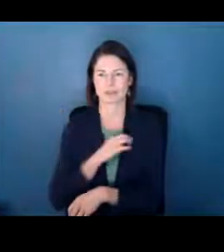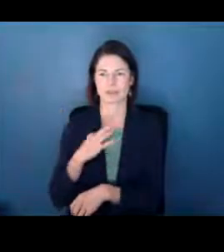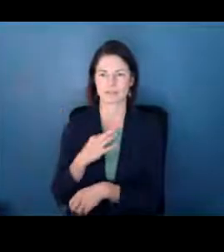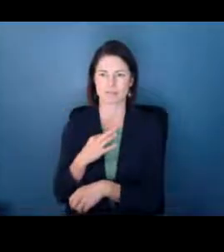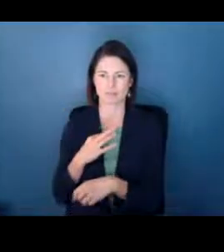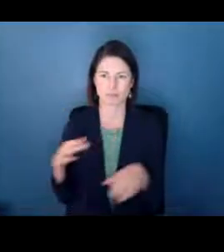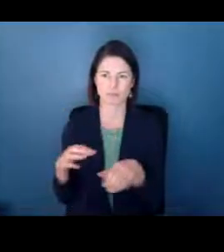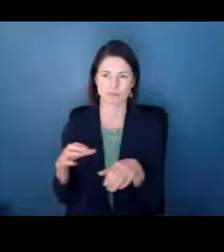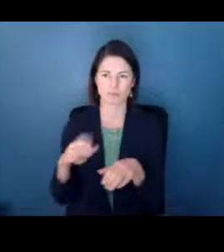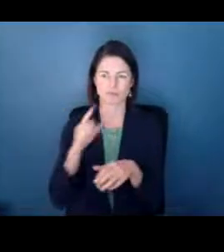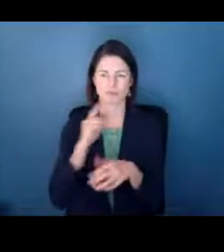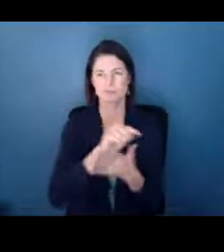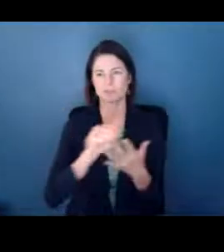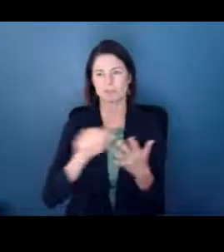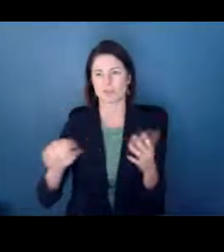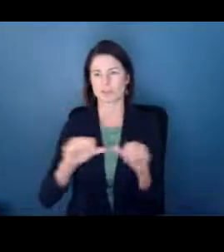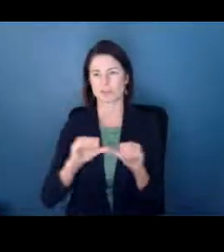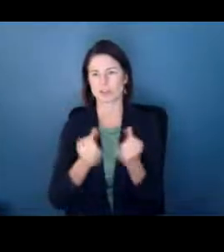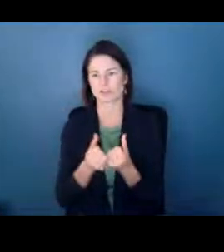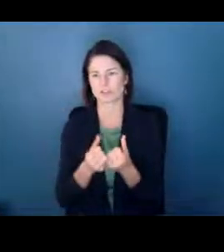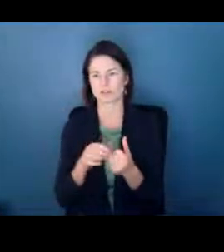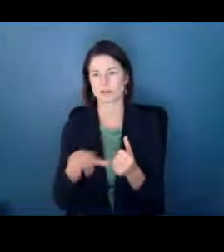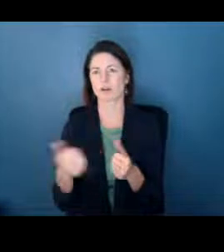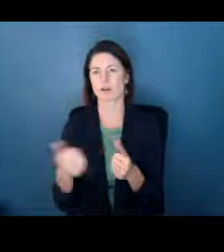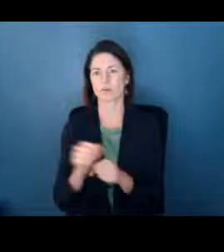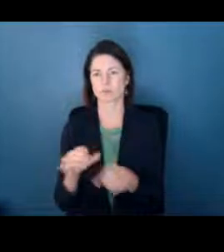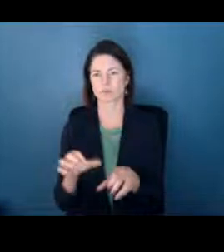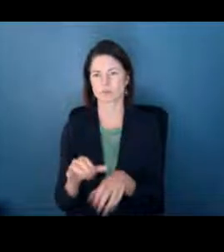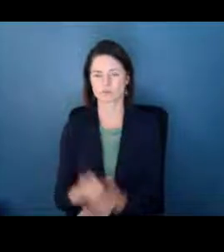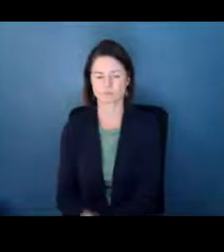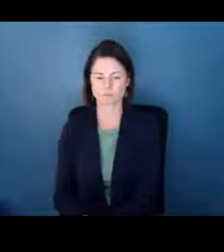the other agencies and other work happening.